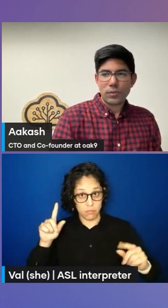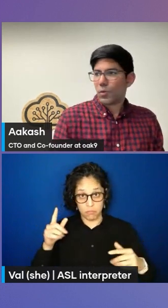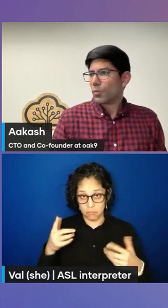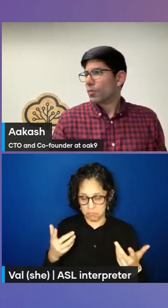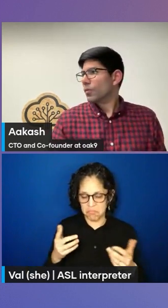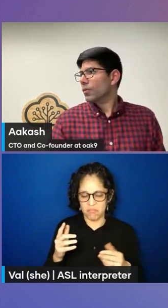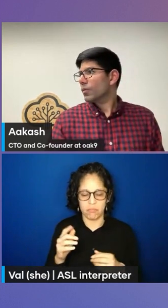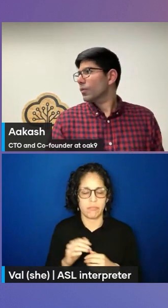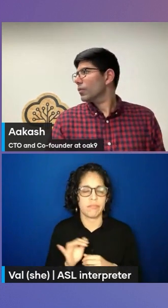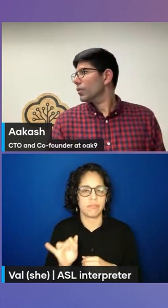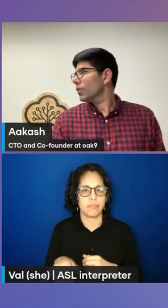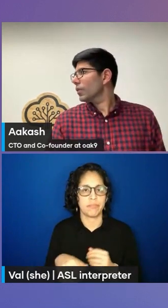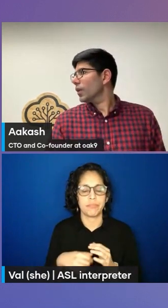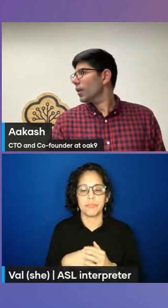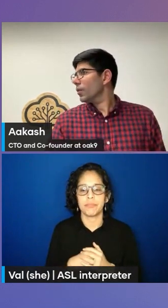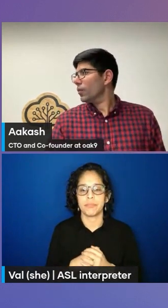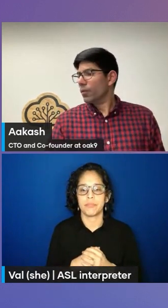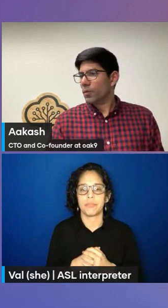So